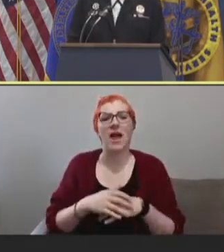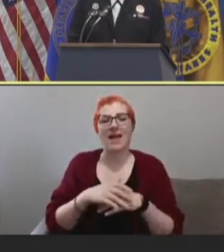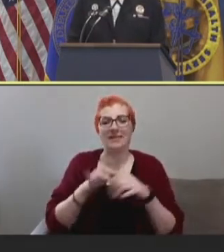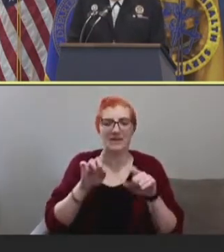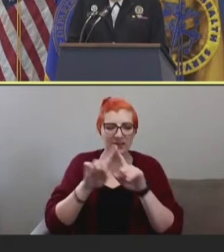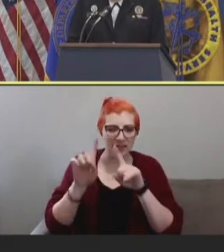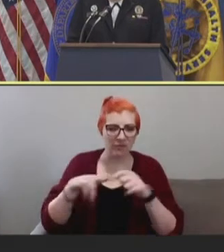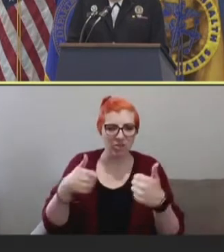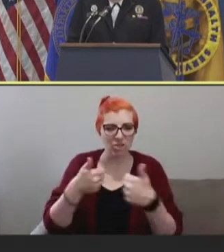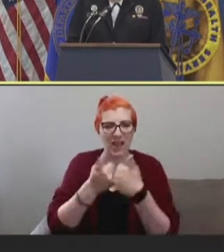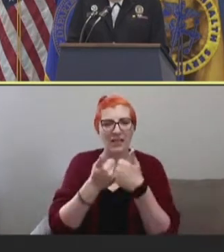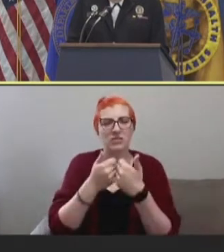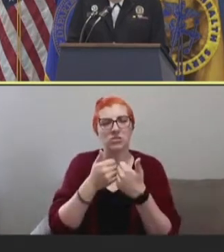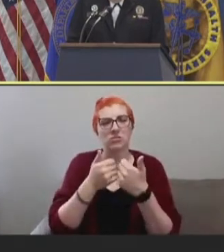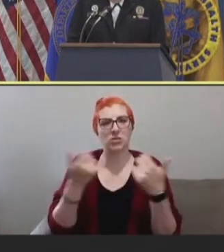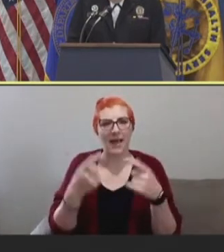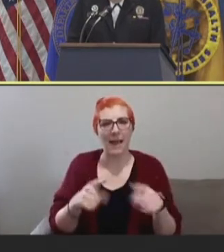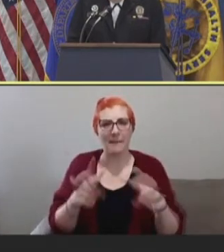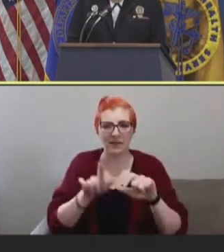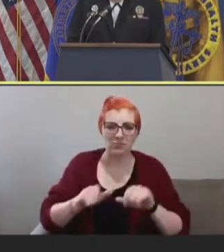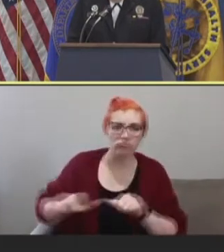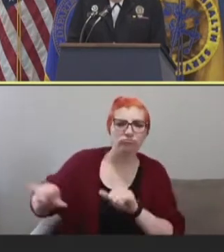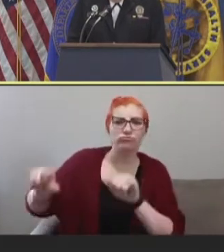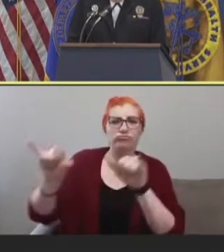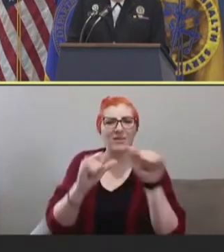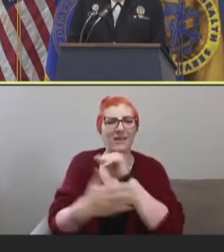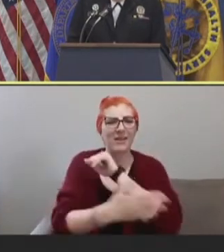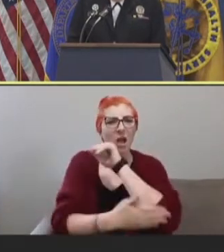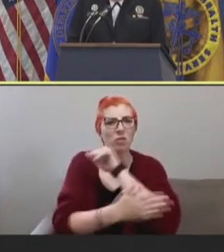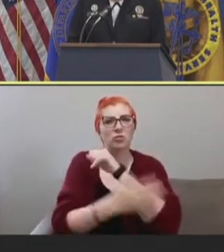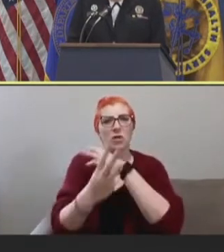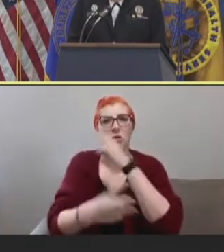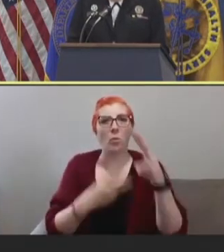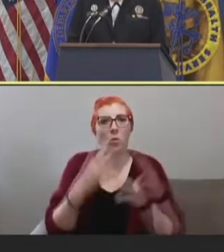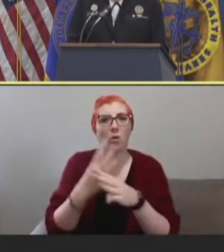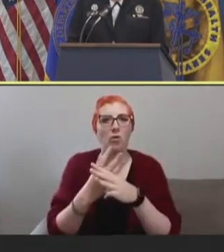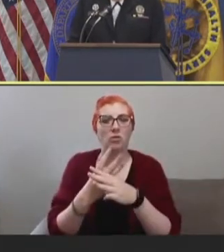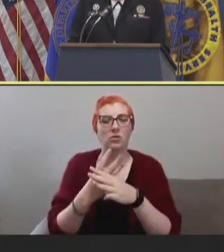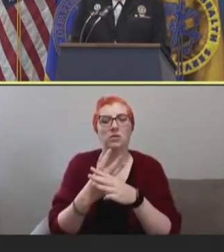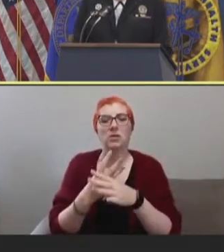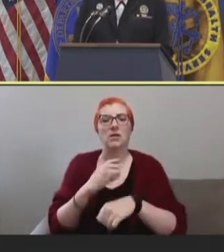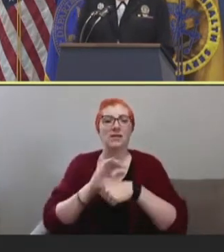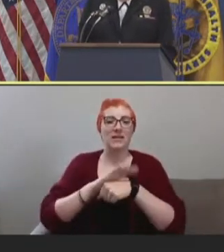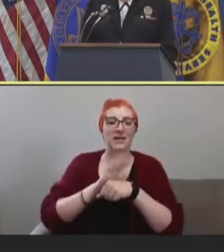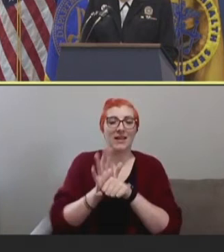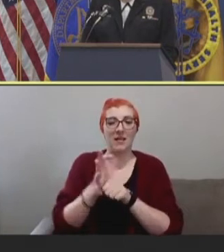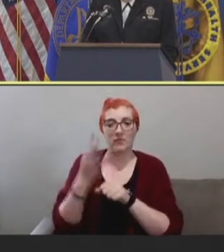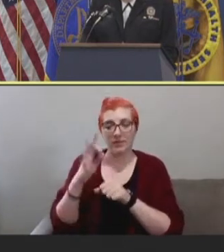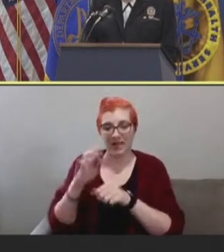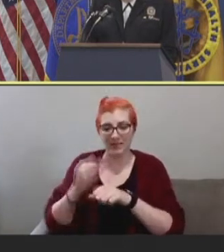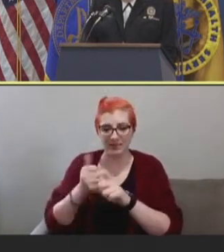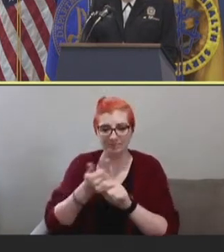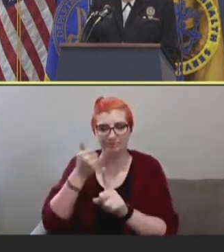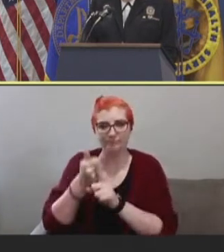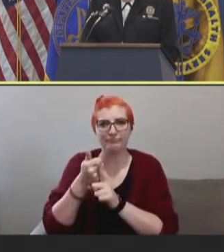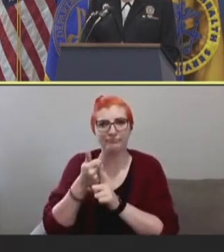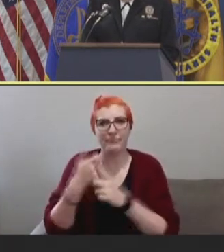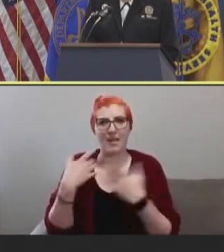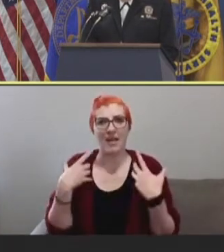country and the world. He did this to highlight the impacts of COVID-19 on healthcare, but just also to